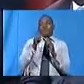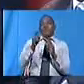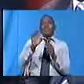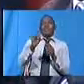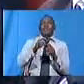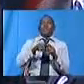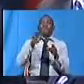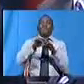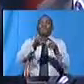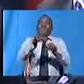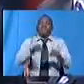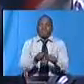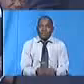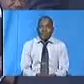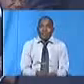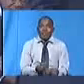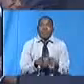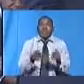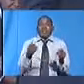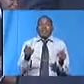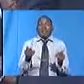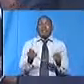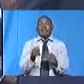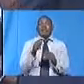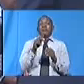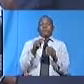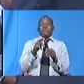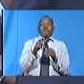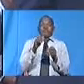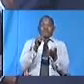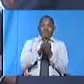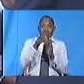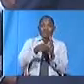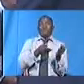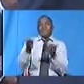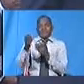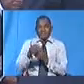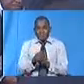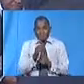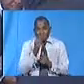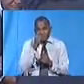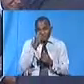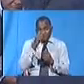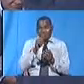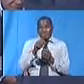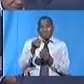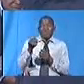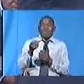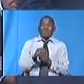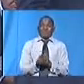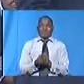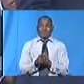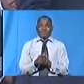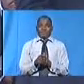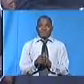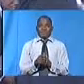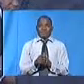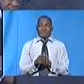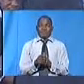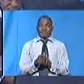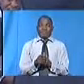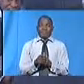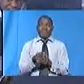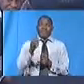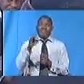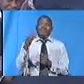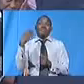station. None was sent to the polling station. And in fact, he tried to go through the arithmetic that if